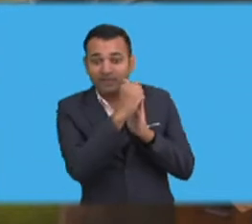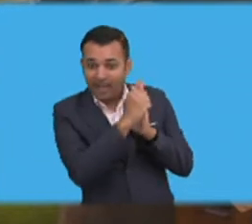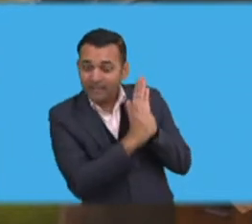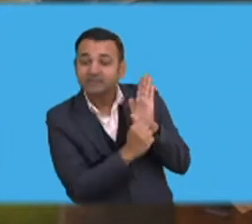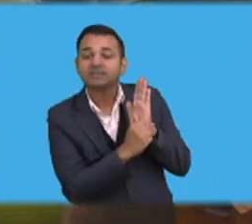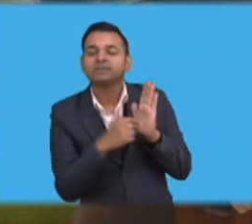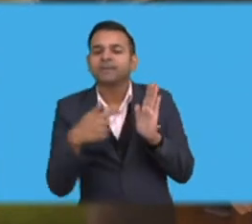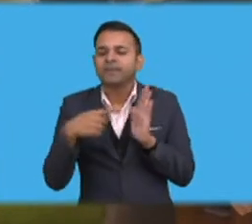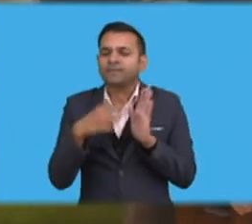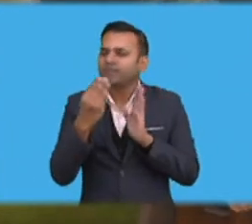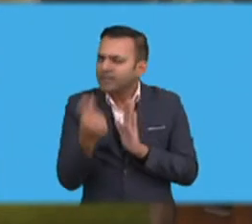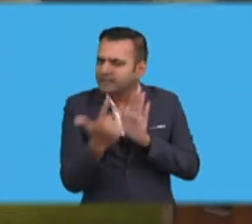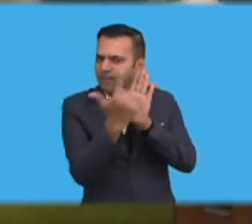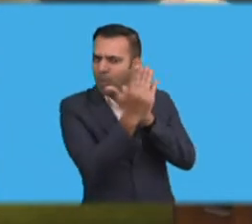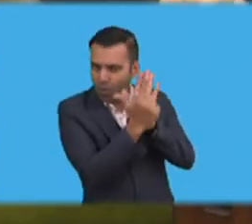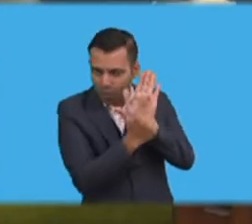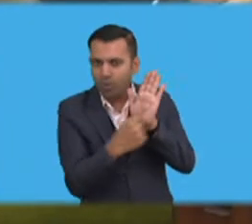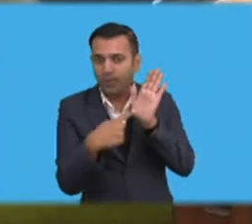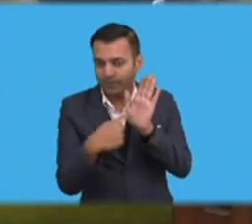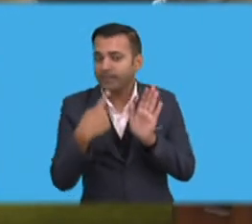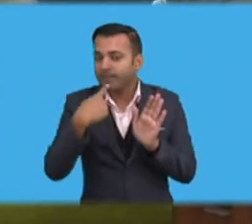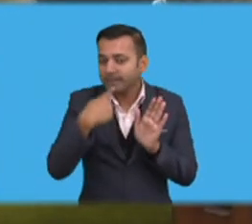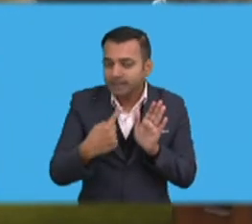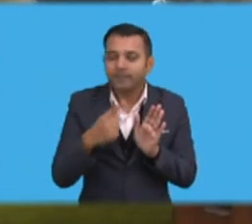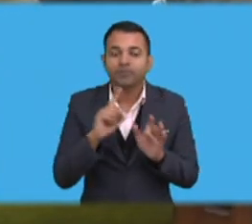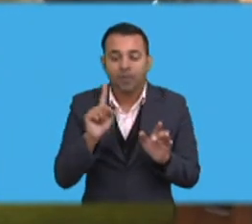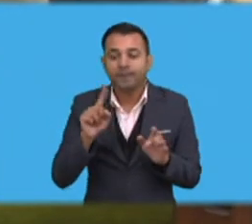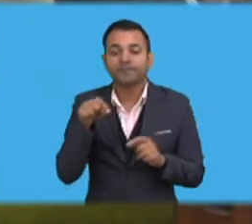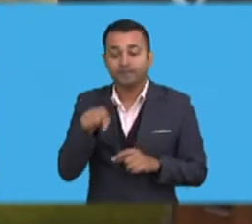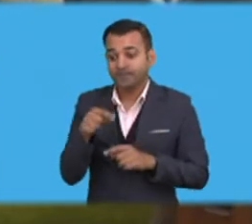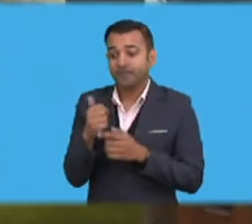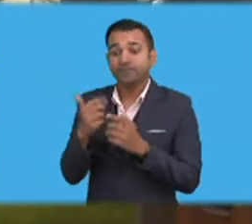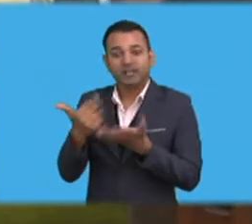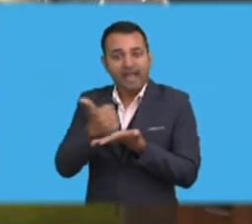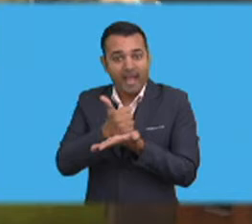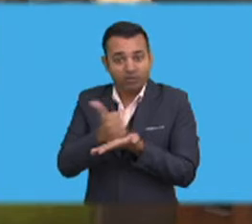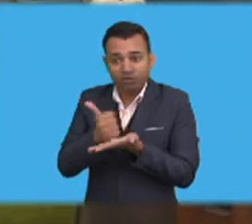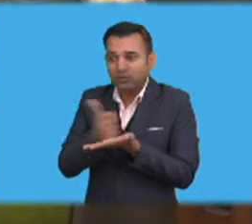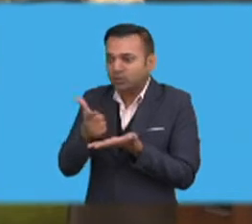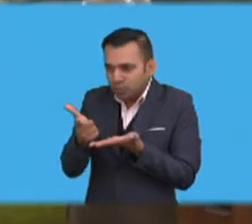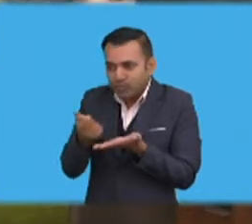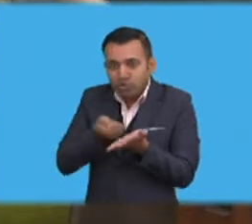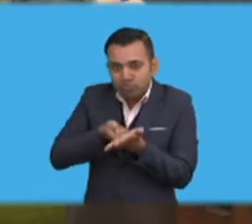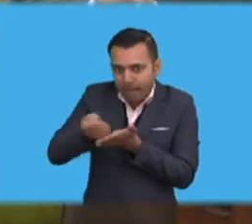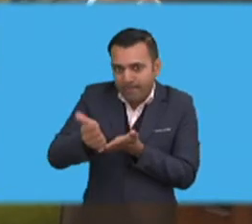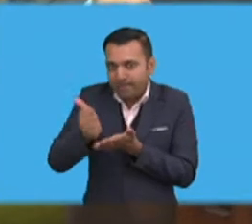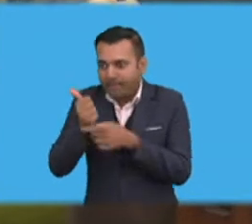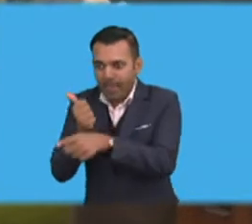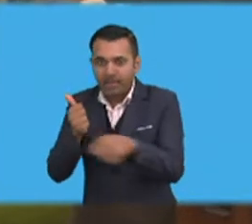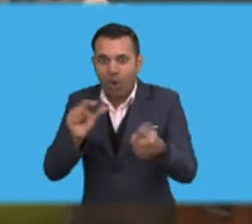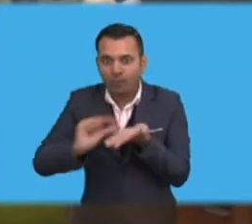force. They are, firstly, the Accident Compensation Regulations 2017, the Accident Compensation Levies